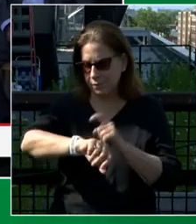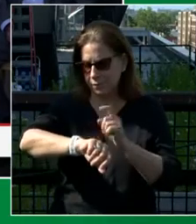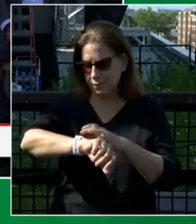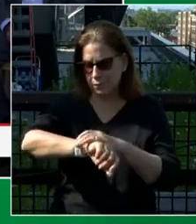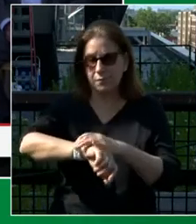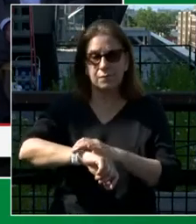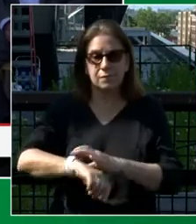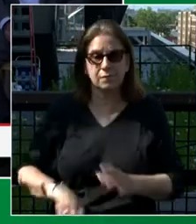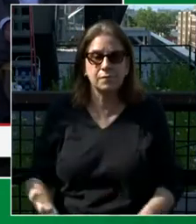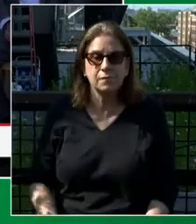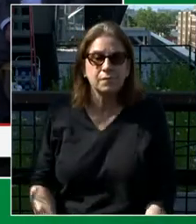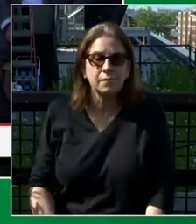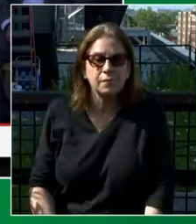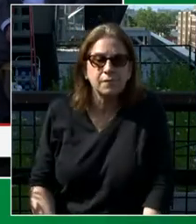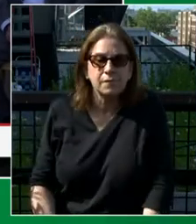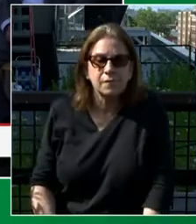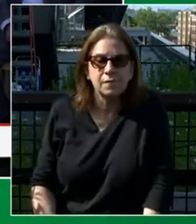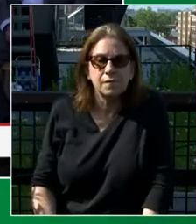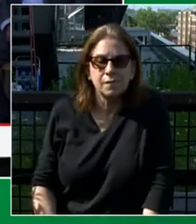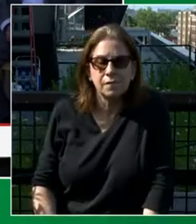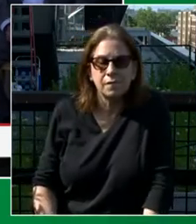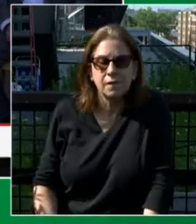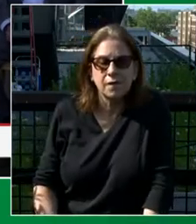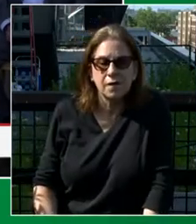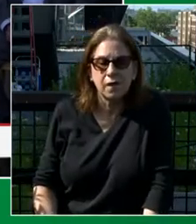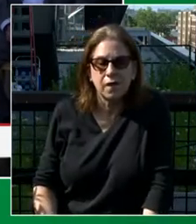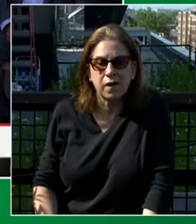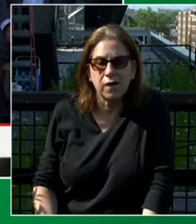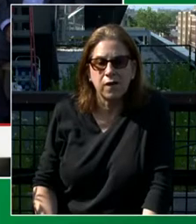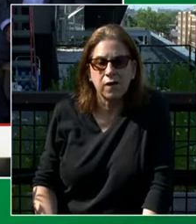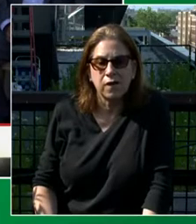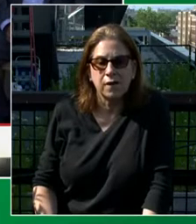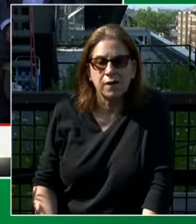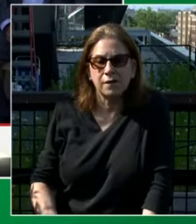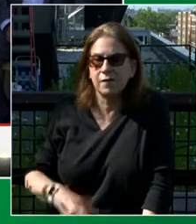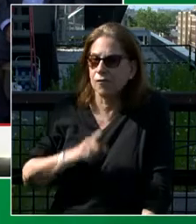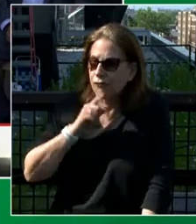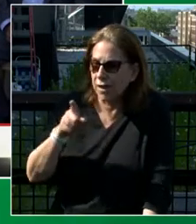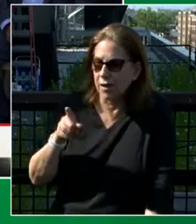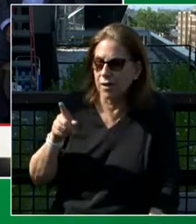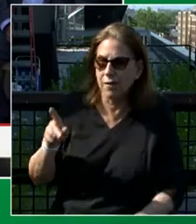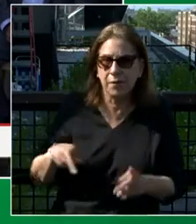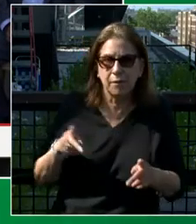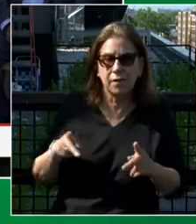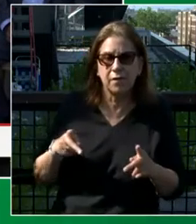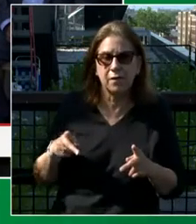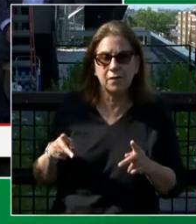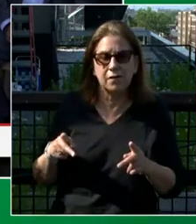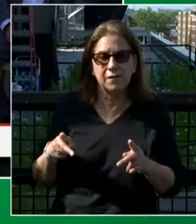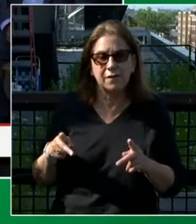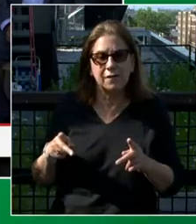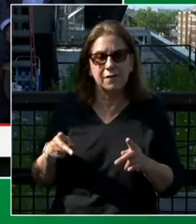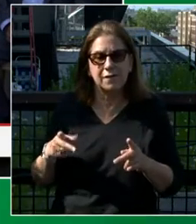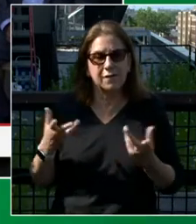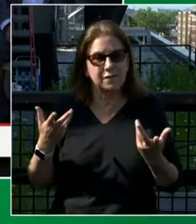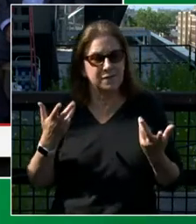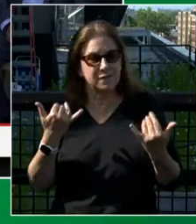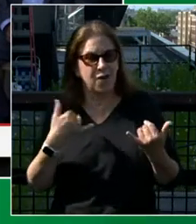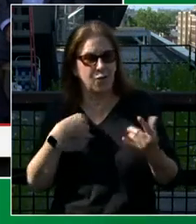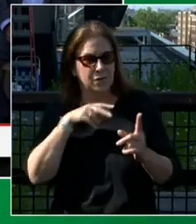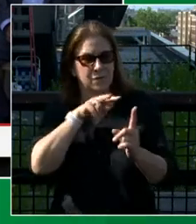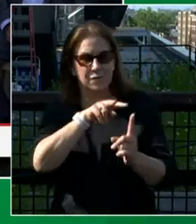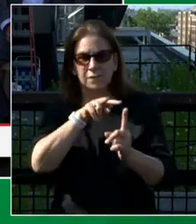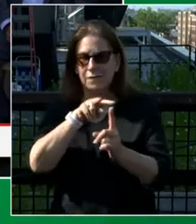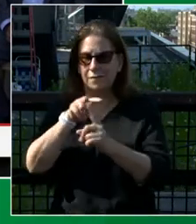as folks that are just charged to do work, you know, but that they are human. And so bringing that into the